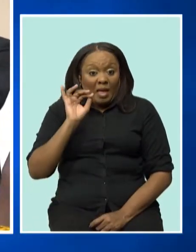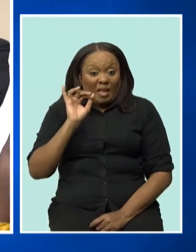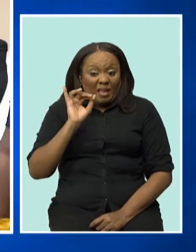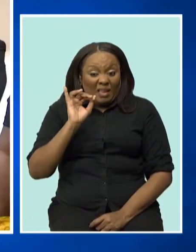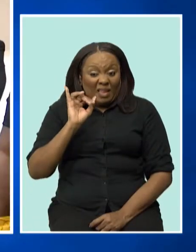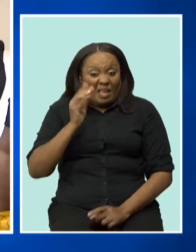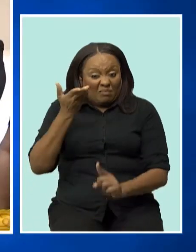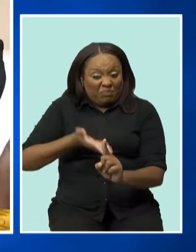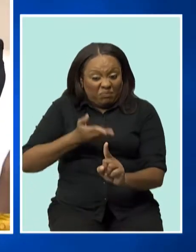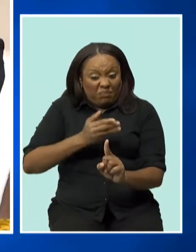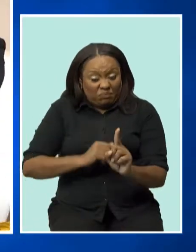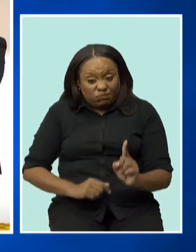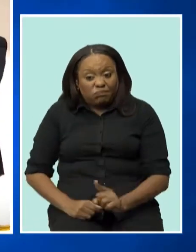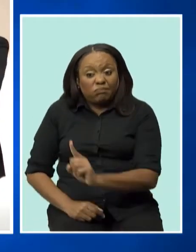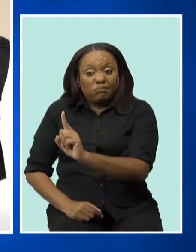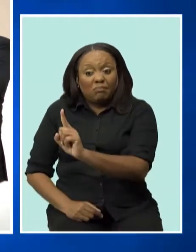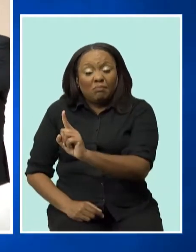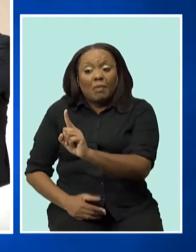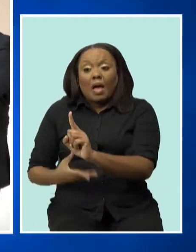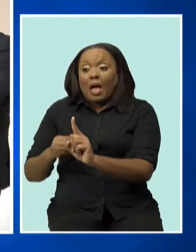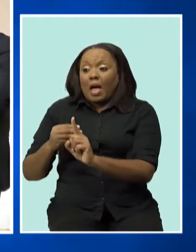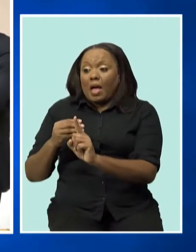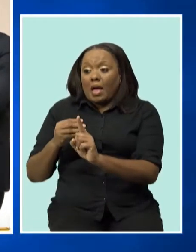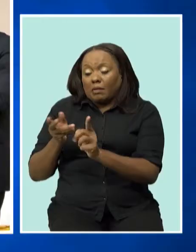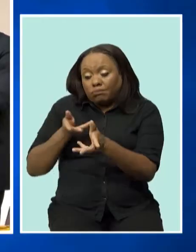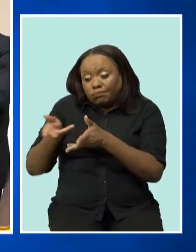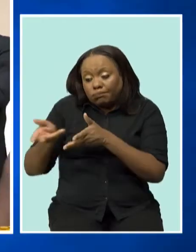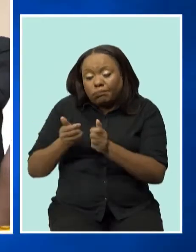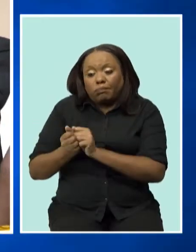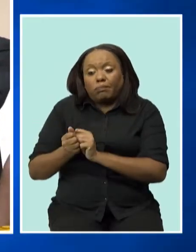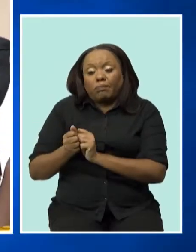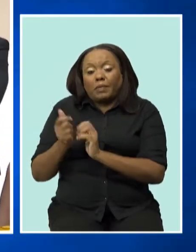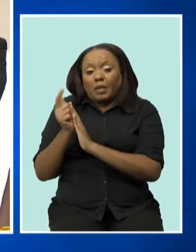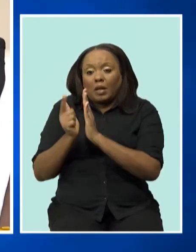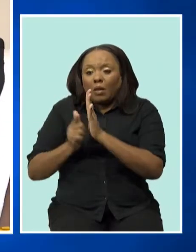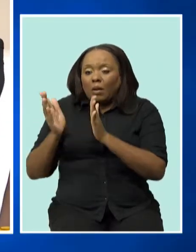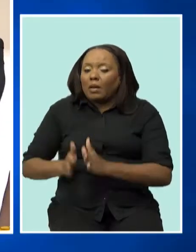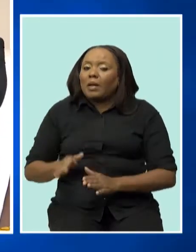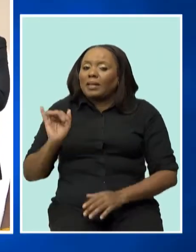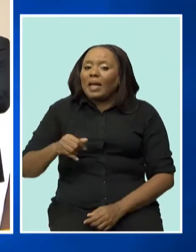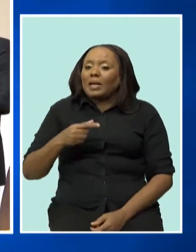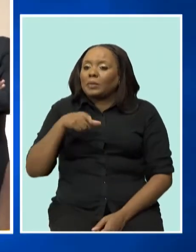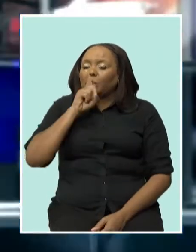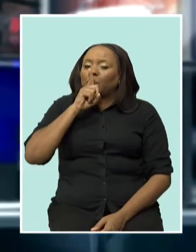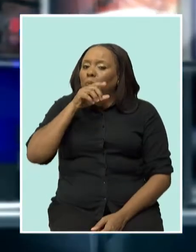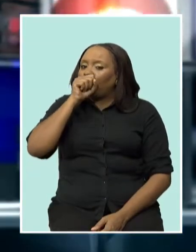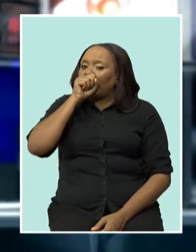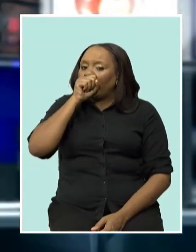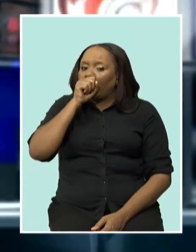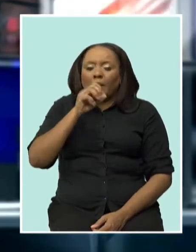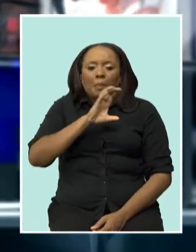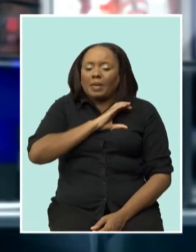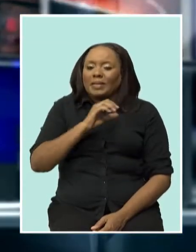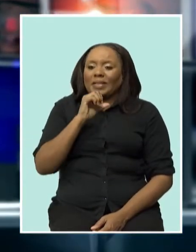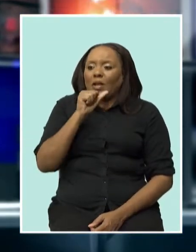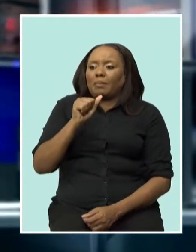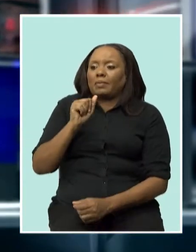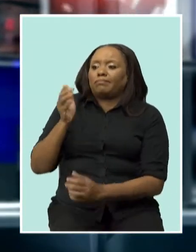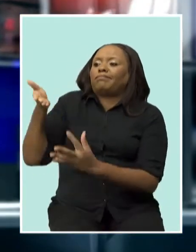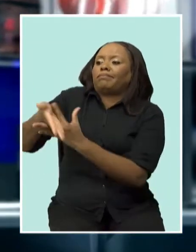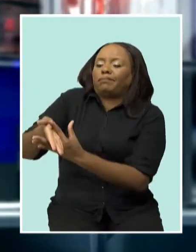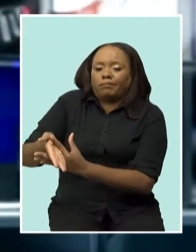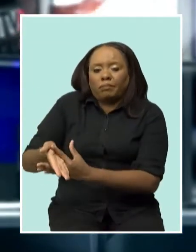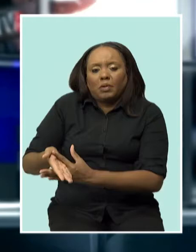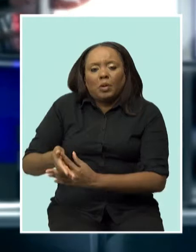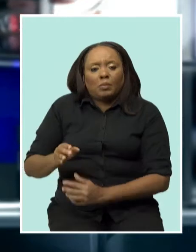their attorney is in fact private and not being intercepted by the police. Ms. Graves, along